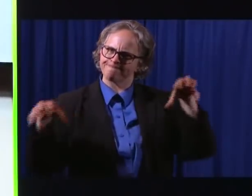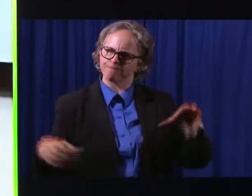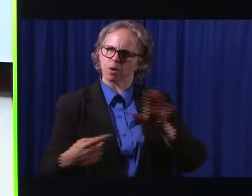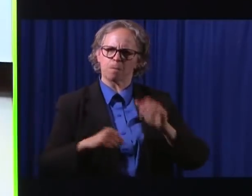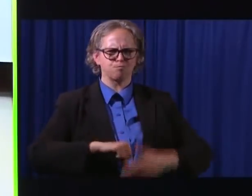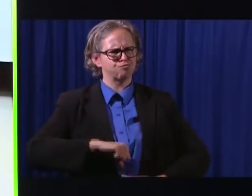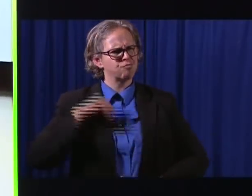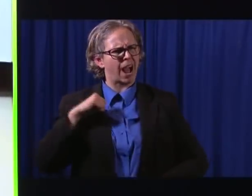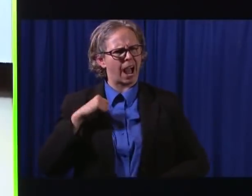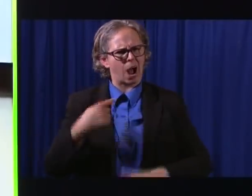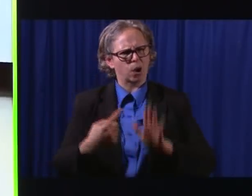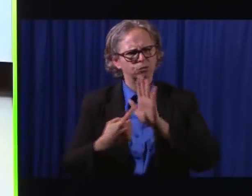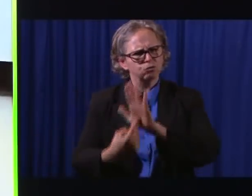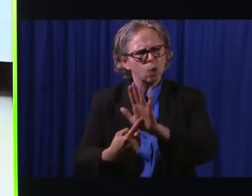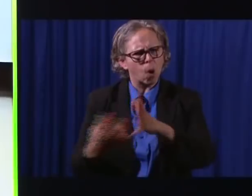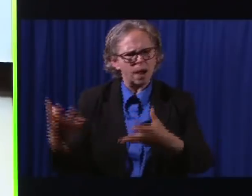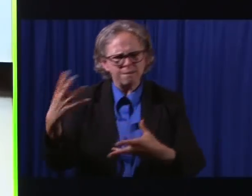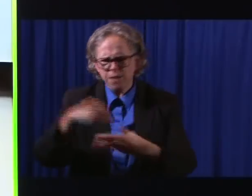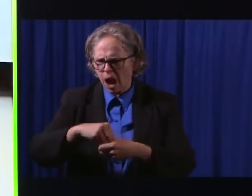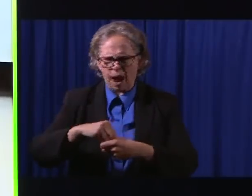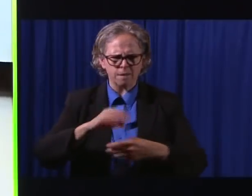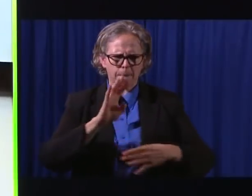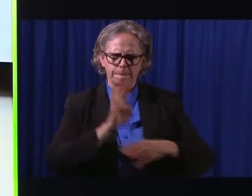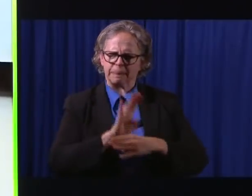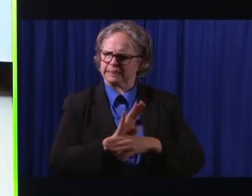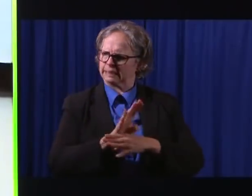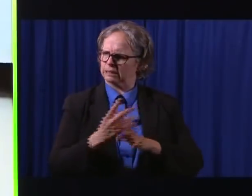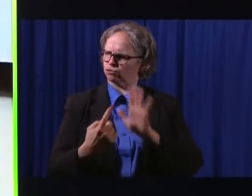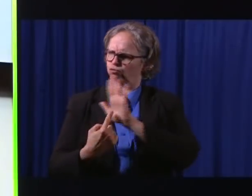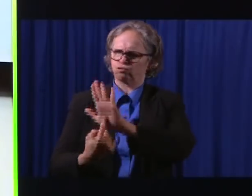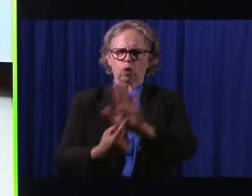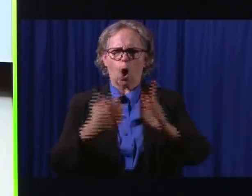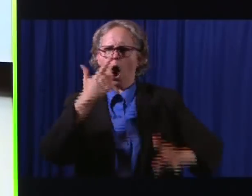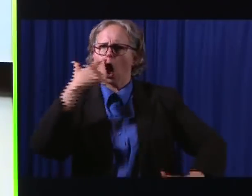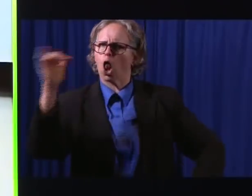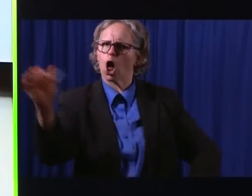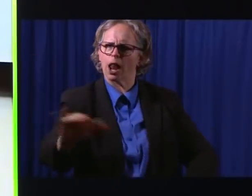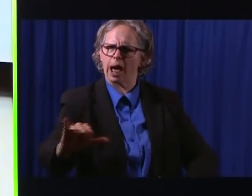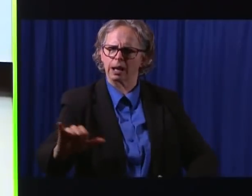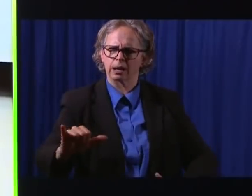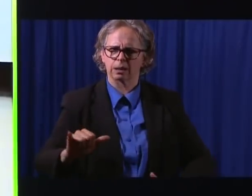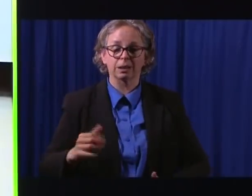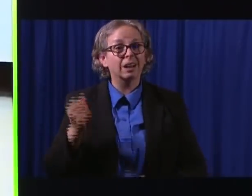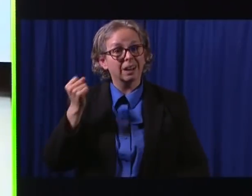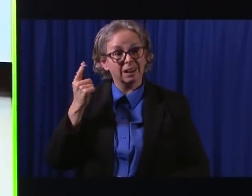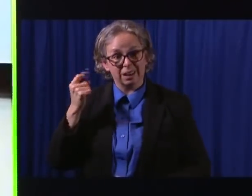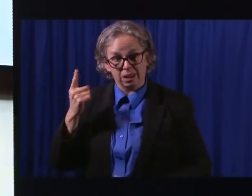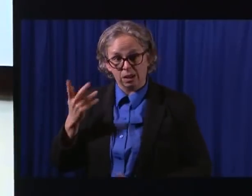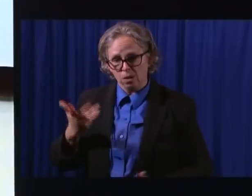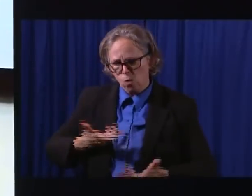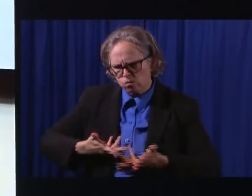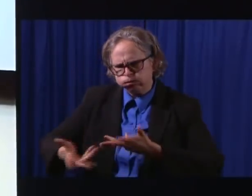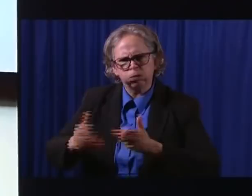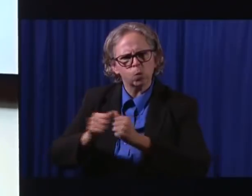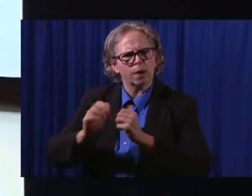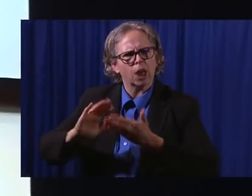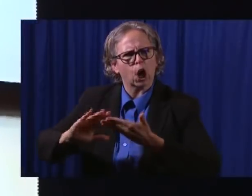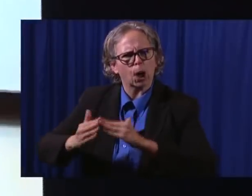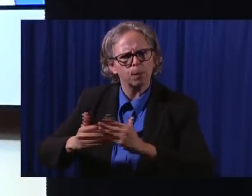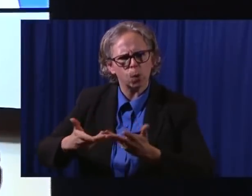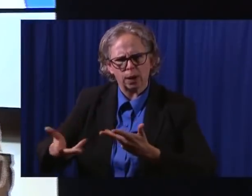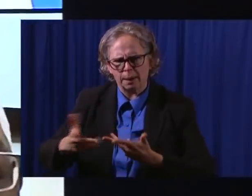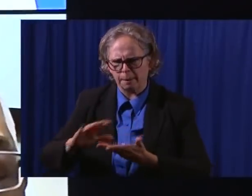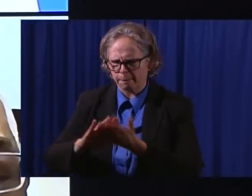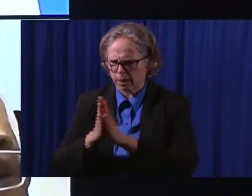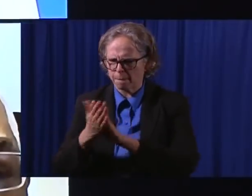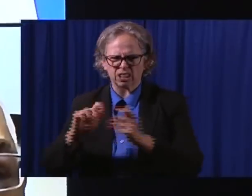those behaviors in the workplace, but also working in the community to try to be change agents. Yeah, it's a great point about